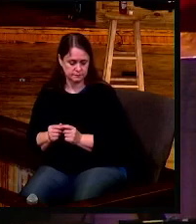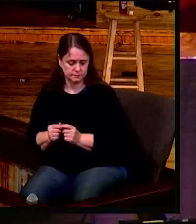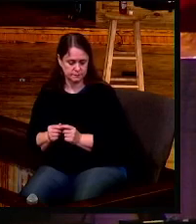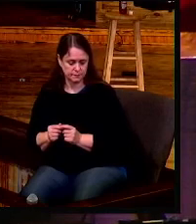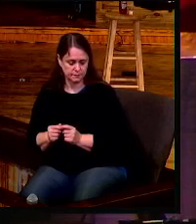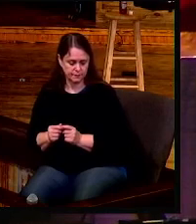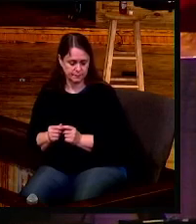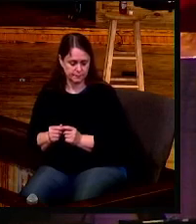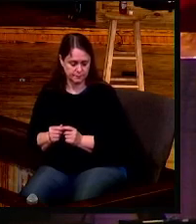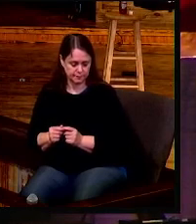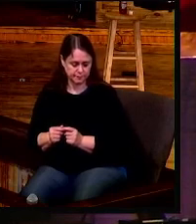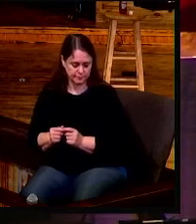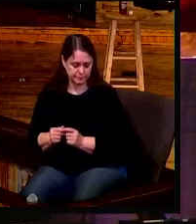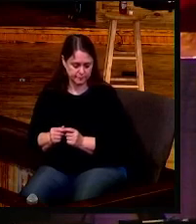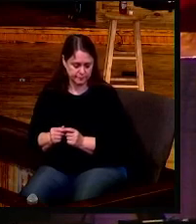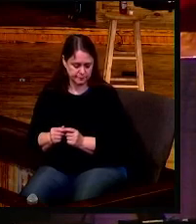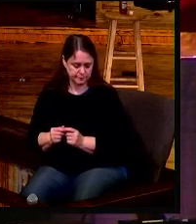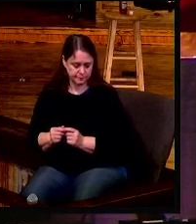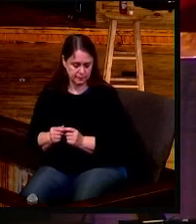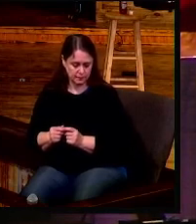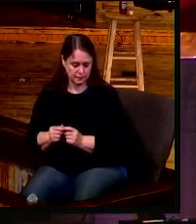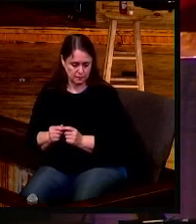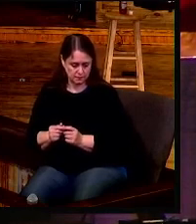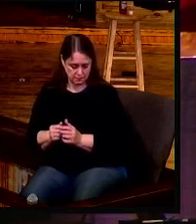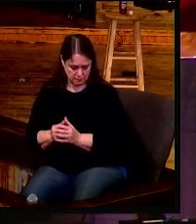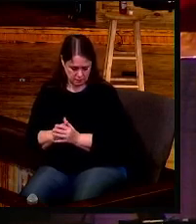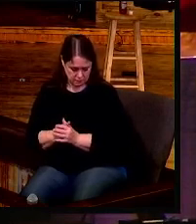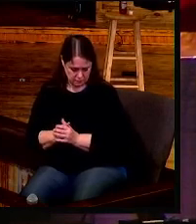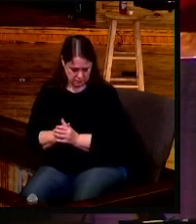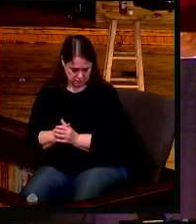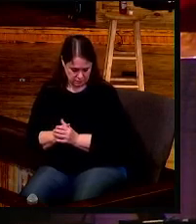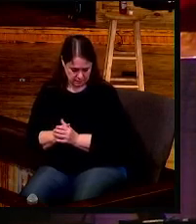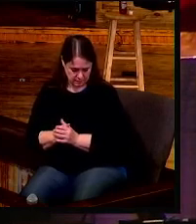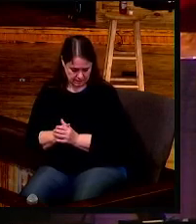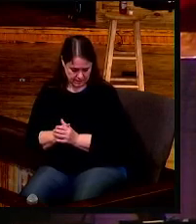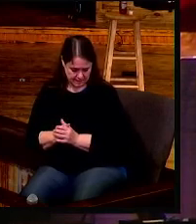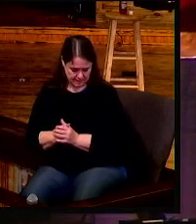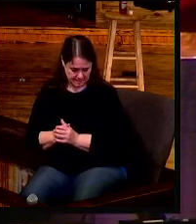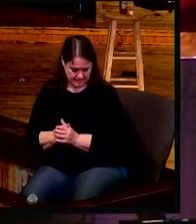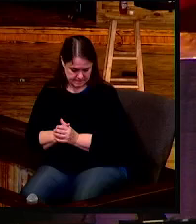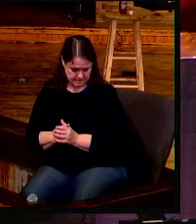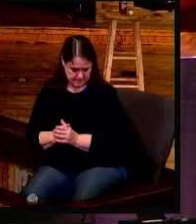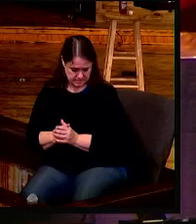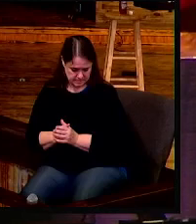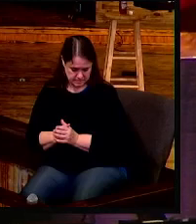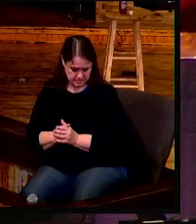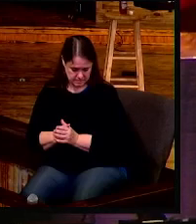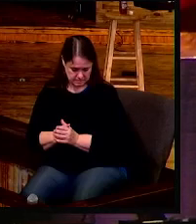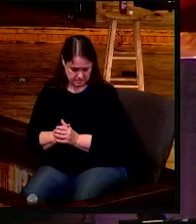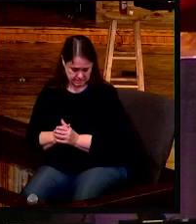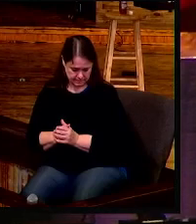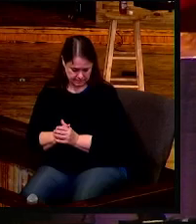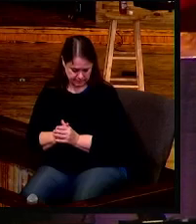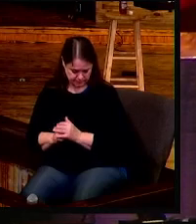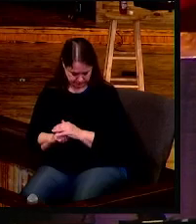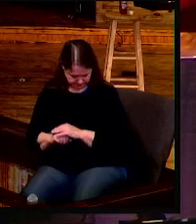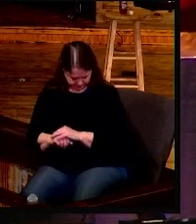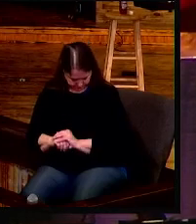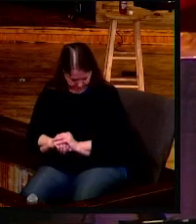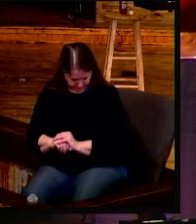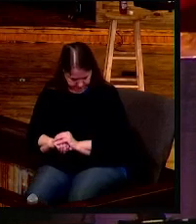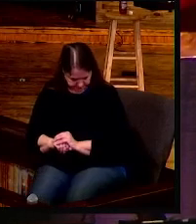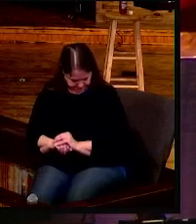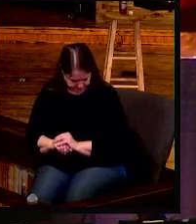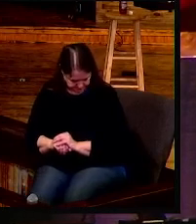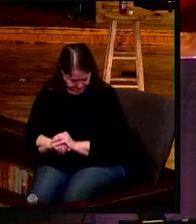Indeed, we put bits in horses' mouths that they may obey us, and we turn their whole body. Look also at ships. Although they are large and